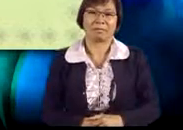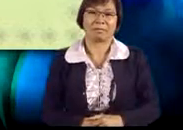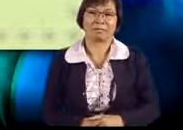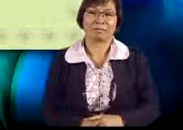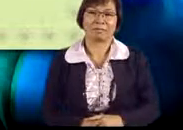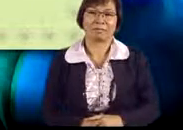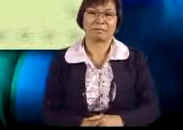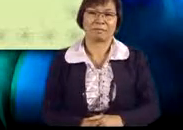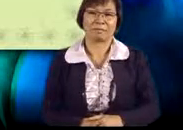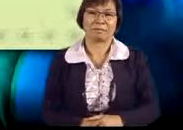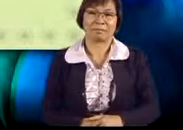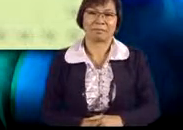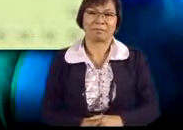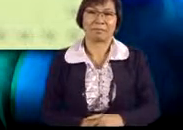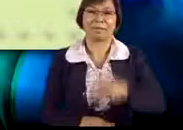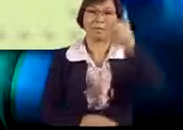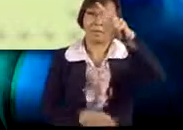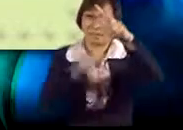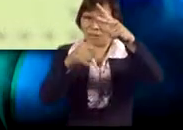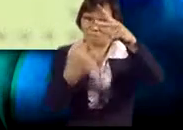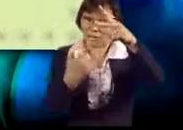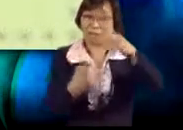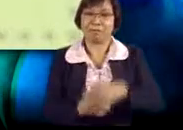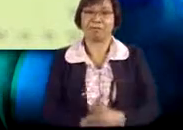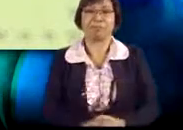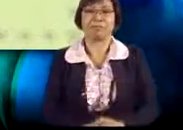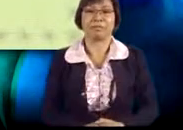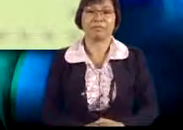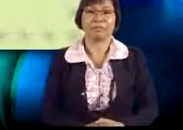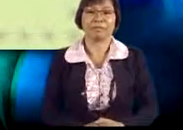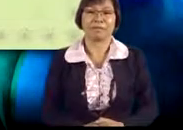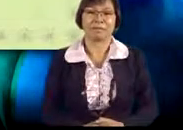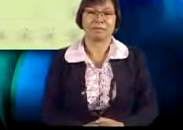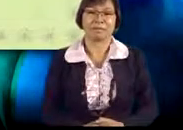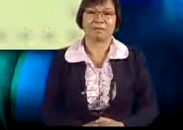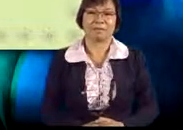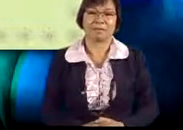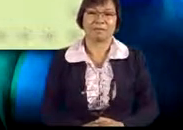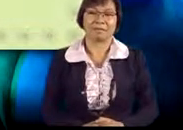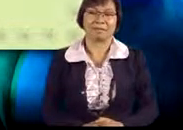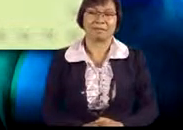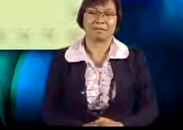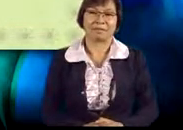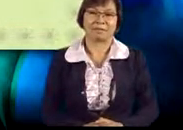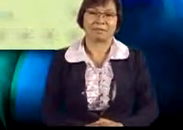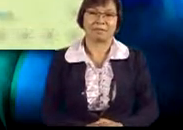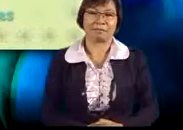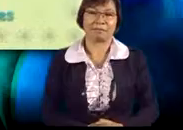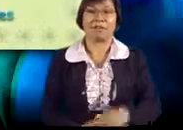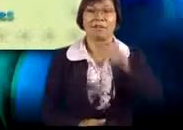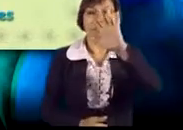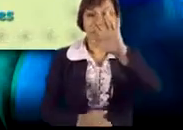4/3, 13 over 5 or 13/5,